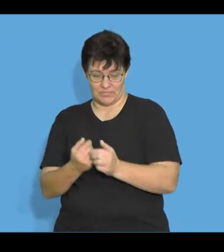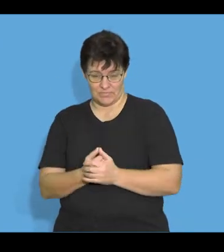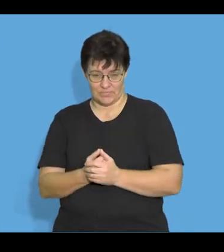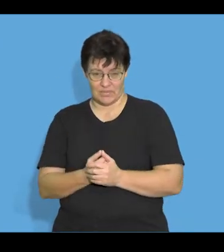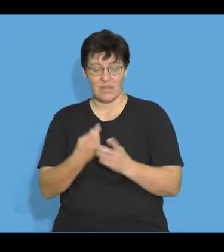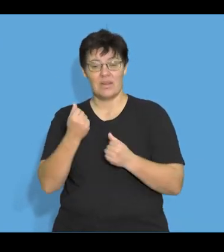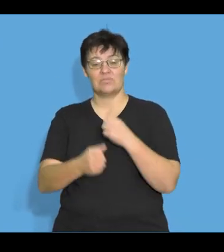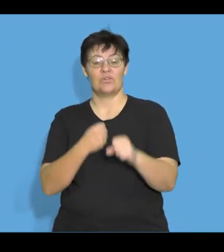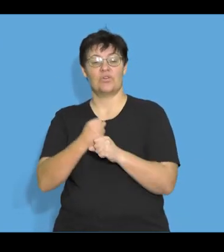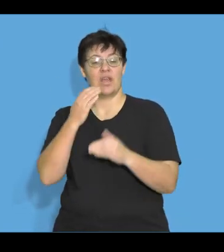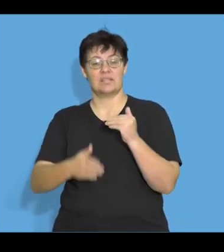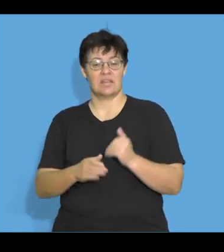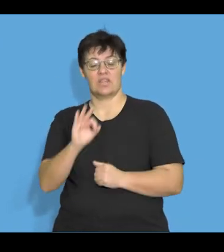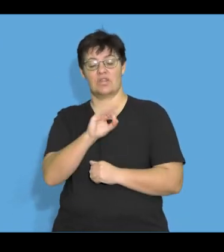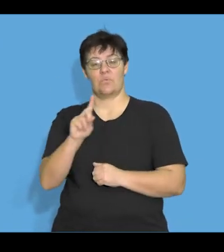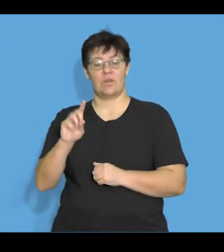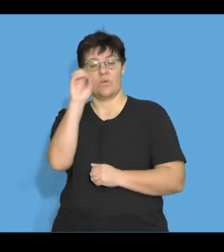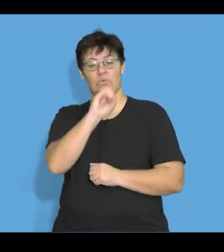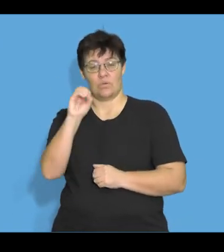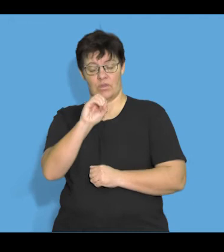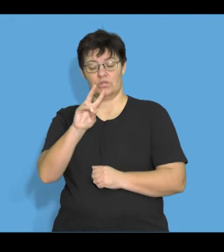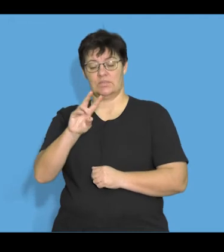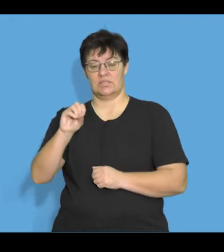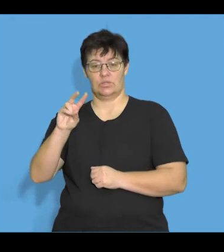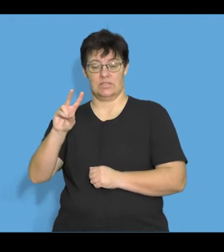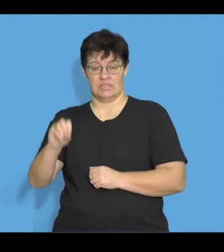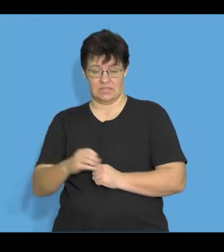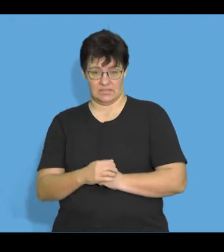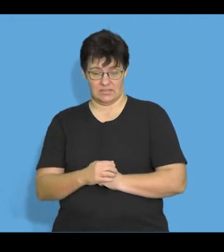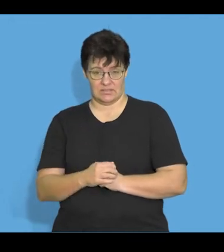financial year end is the 31st of October 2020. Okay, now,